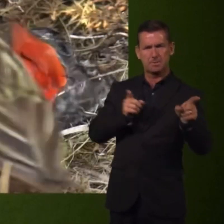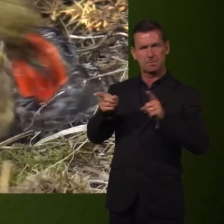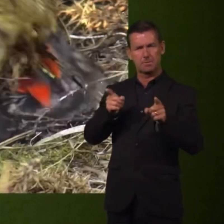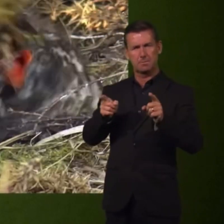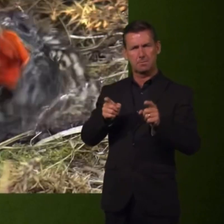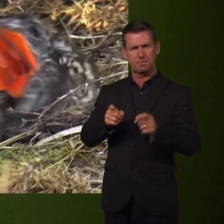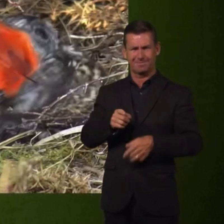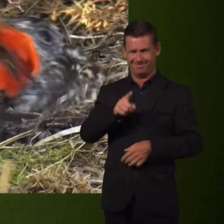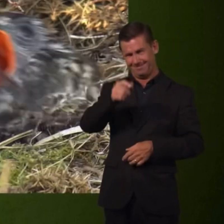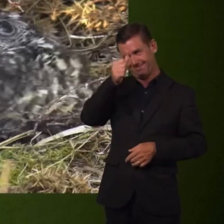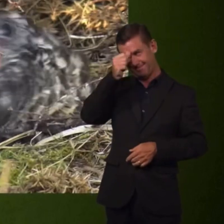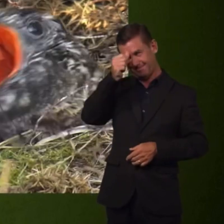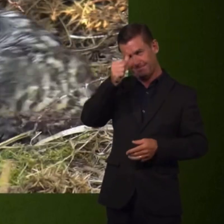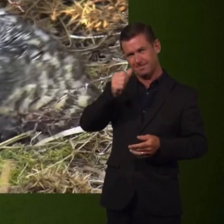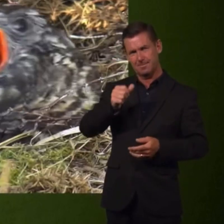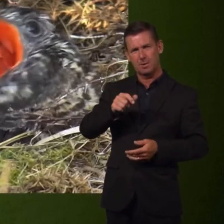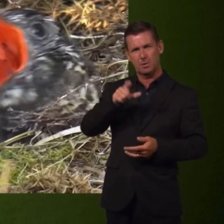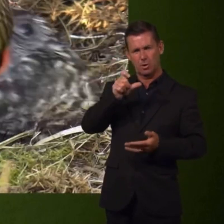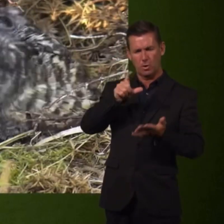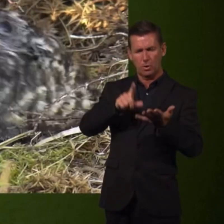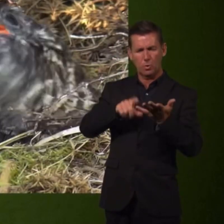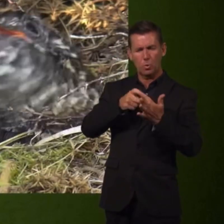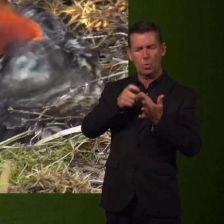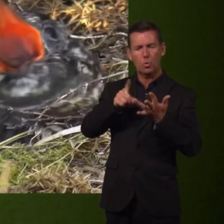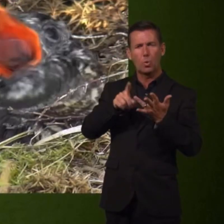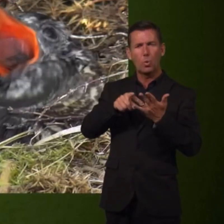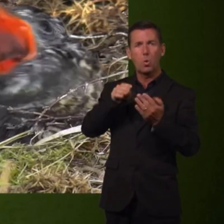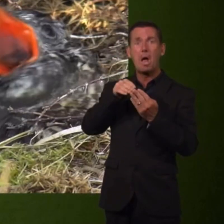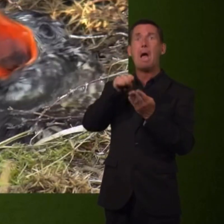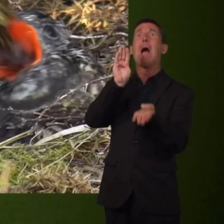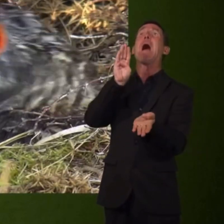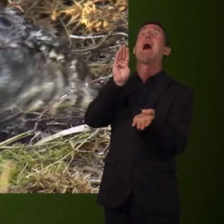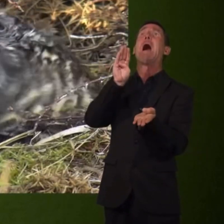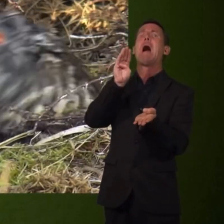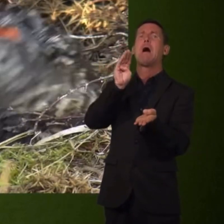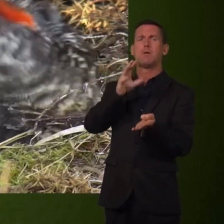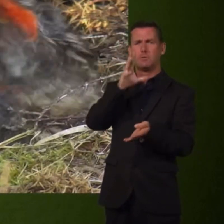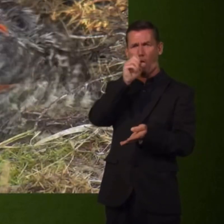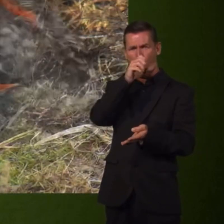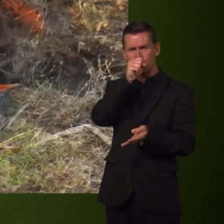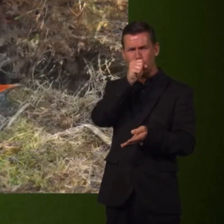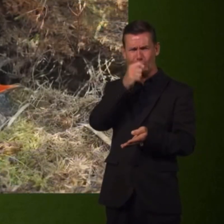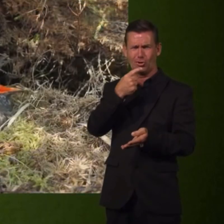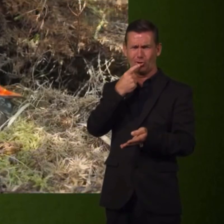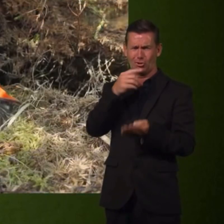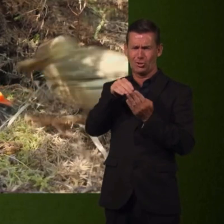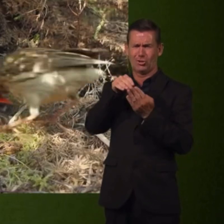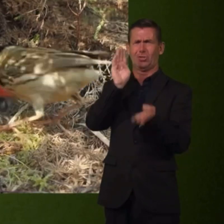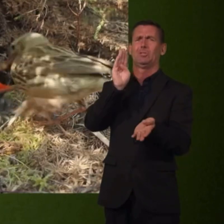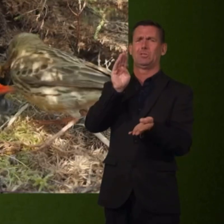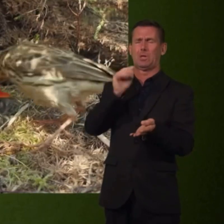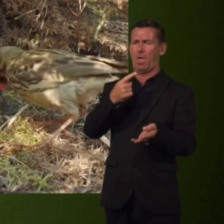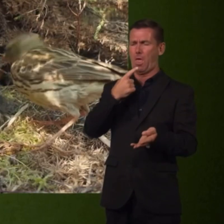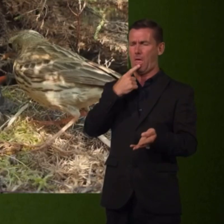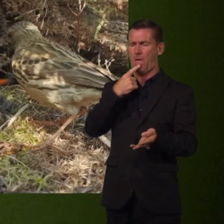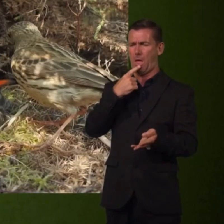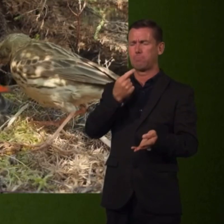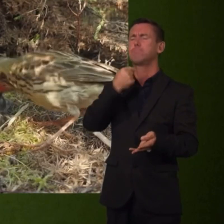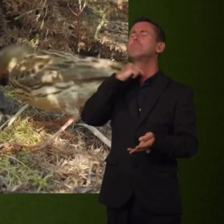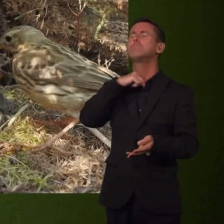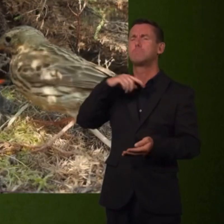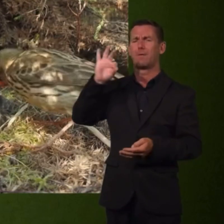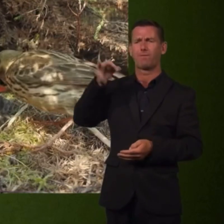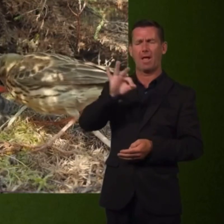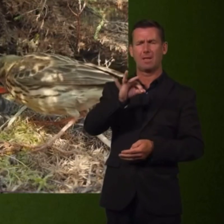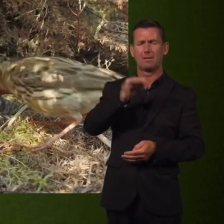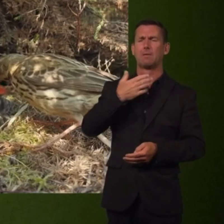begging. It's got that massive orange excuse me, I think I've swallowed a fly. And for a vegan, that's a crime. Excuse me. It's